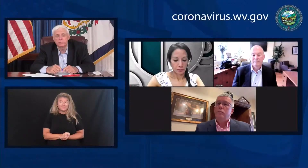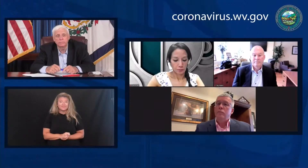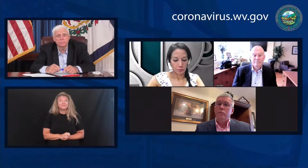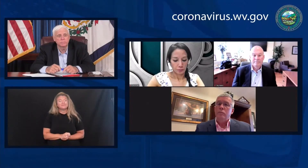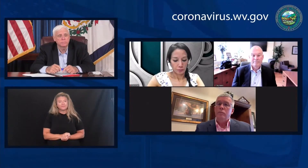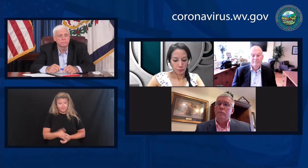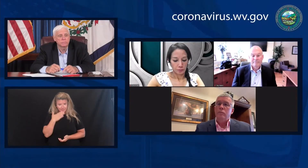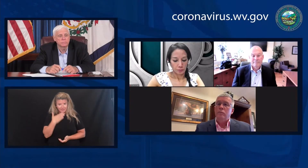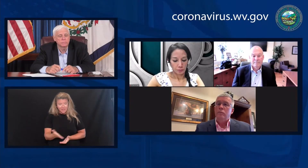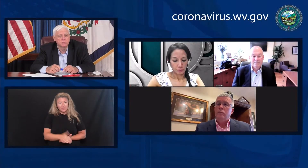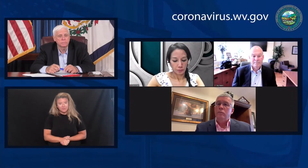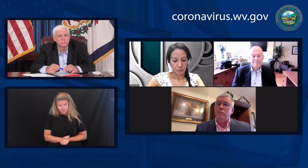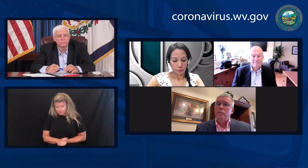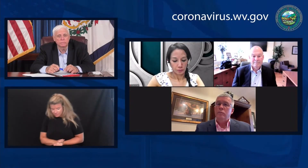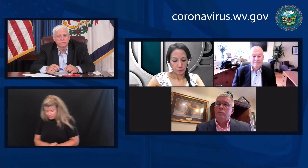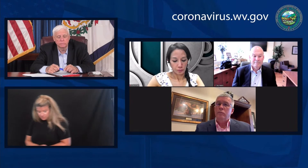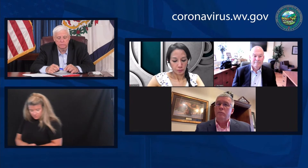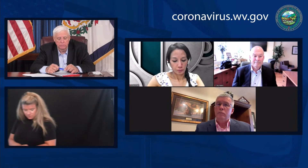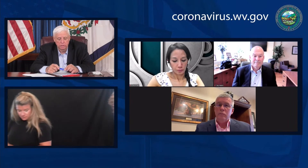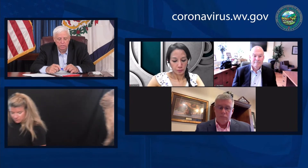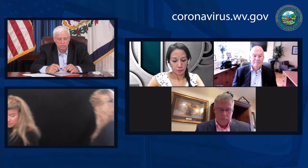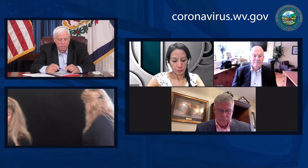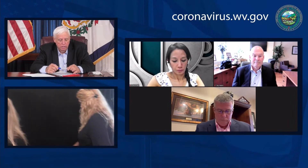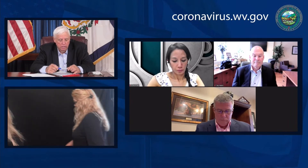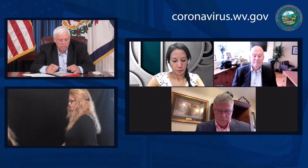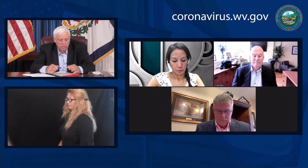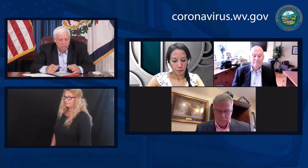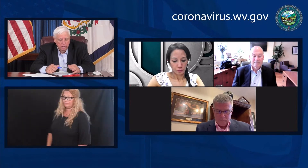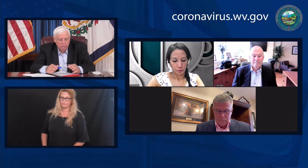All right. Thank you, Rebecca. Governor, I'll turn it back to you to close out.